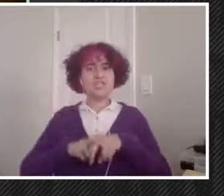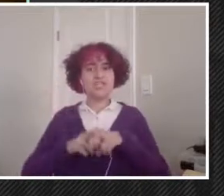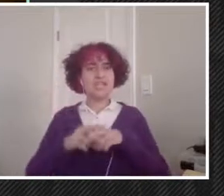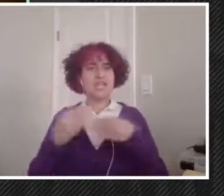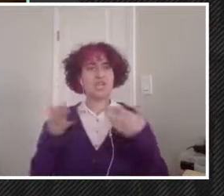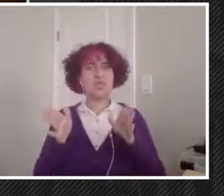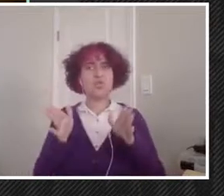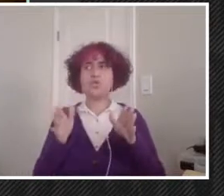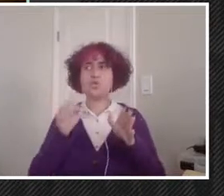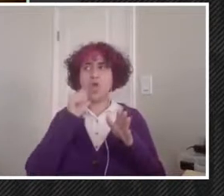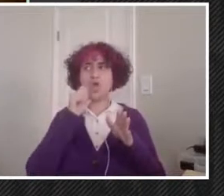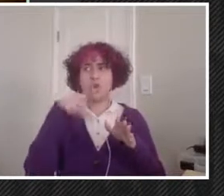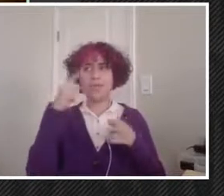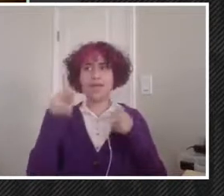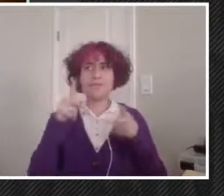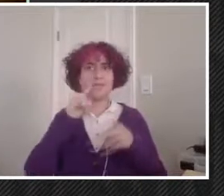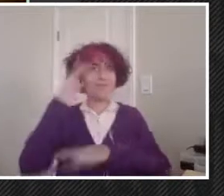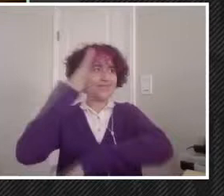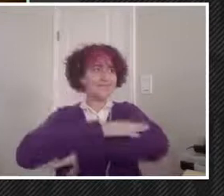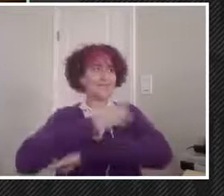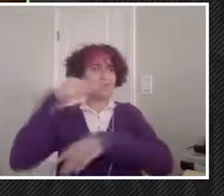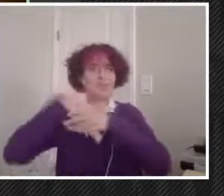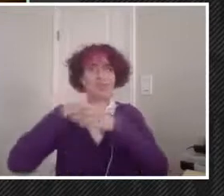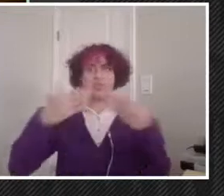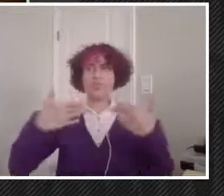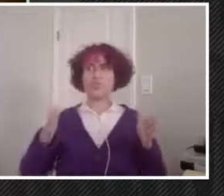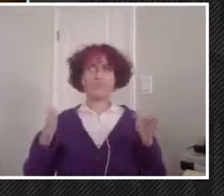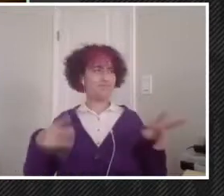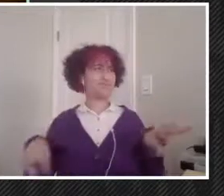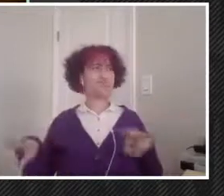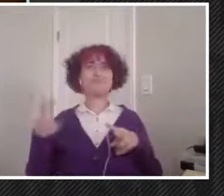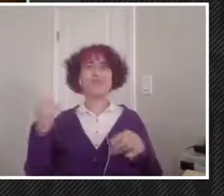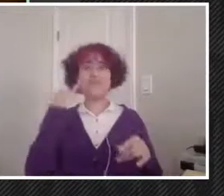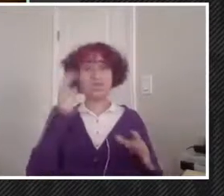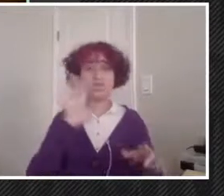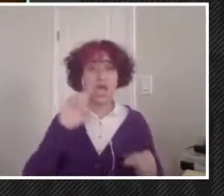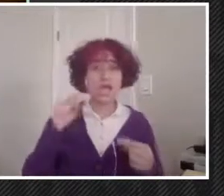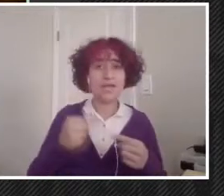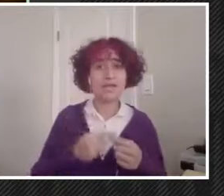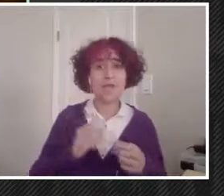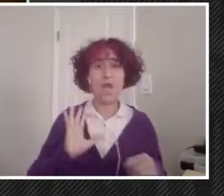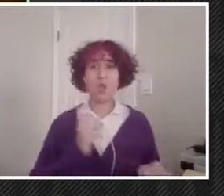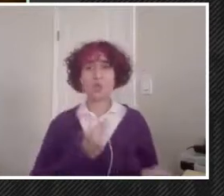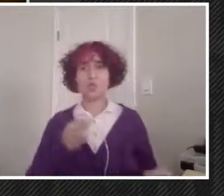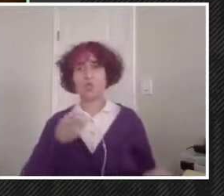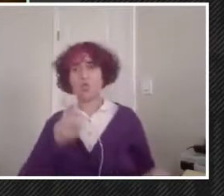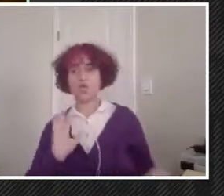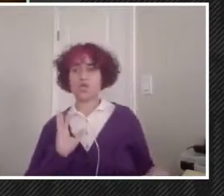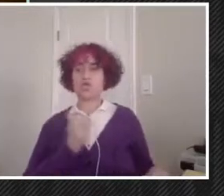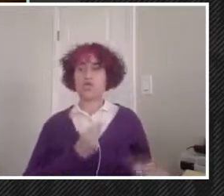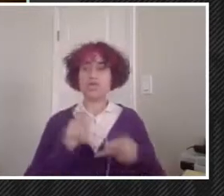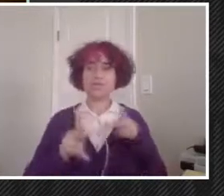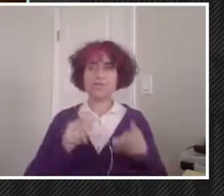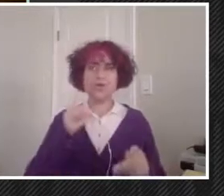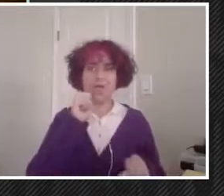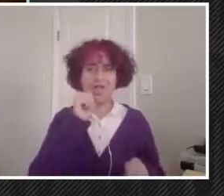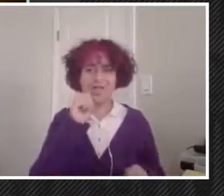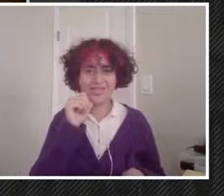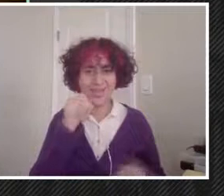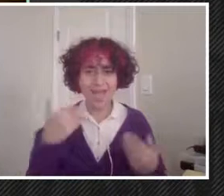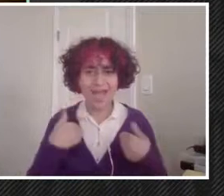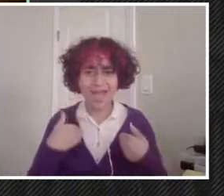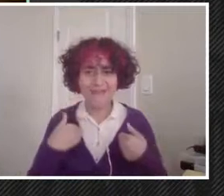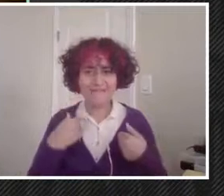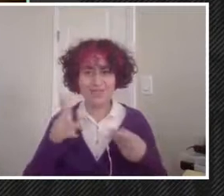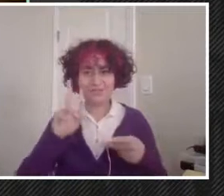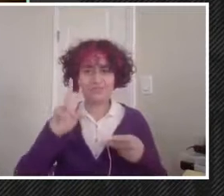people at the table. If you're talking about queer and trans folks and there are no queer and trans folks in the room.